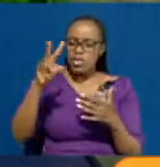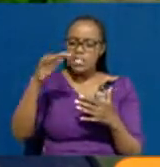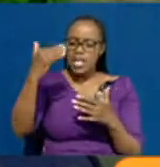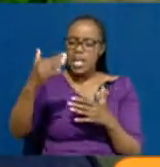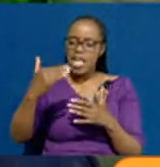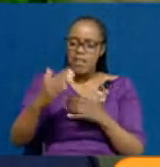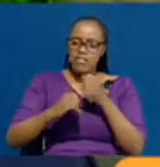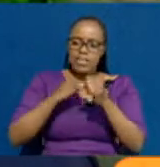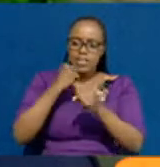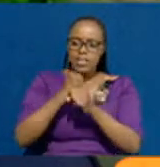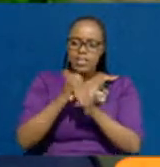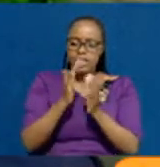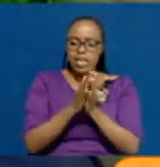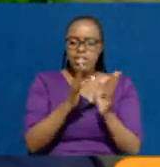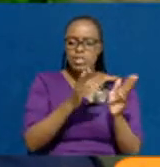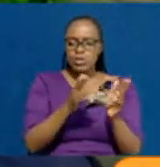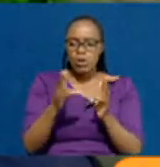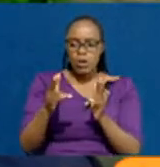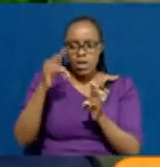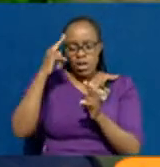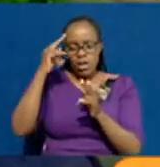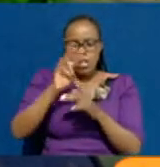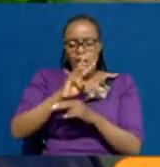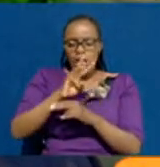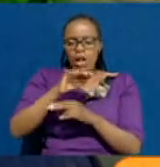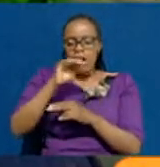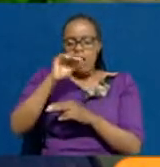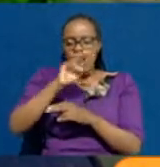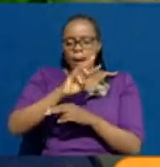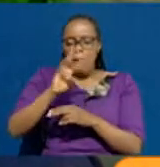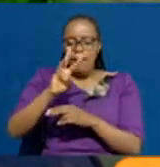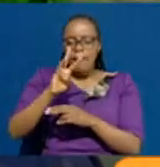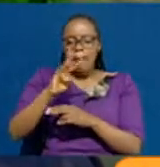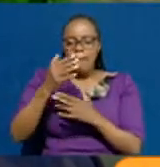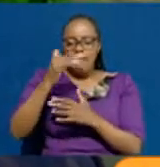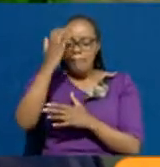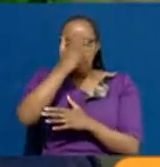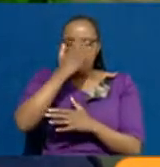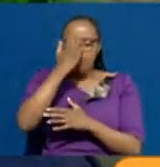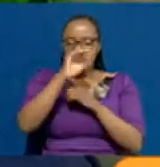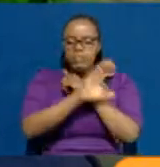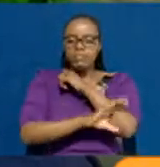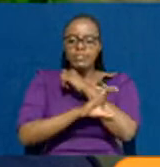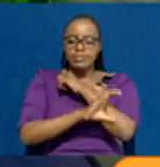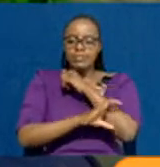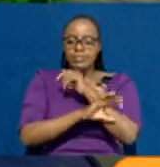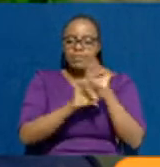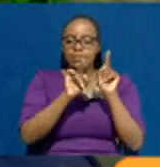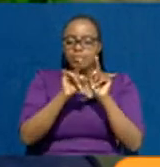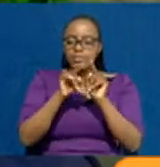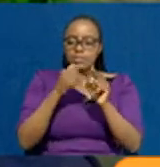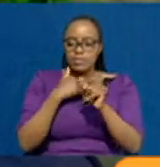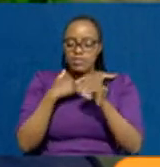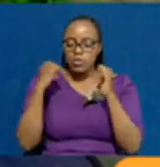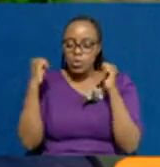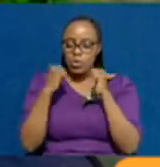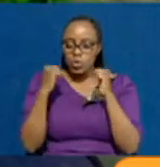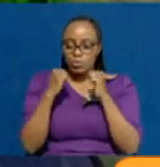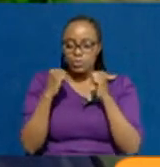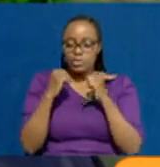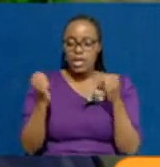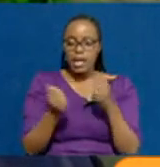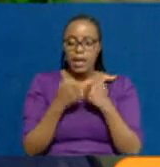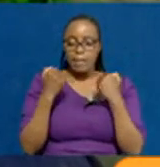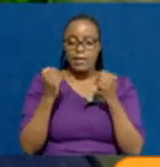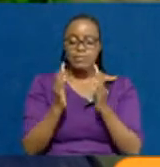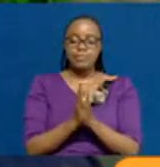and this is very common, especially in the West, where flu and extreme weather, cold weather happens.